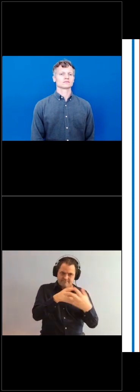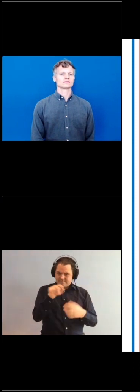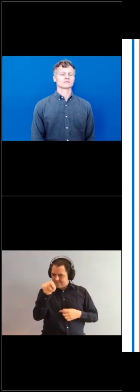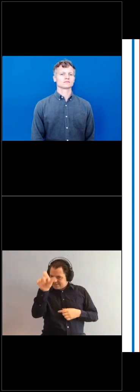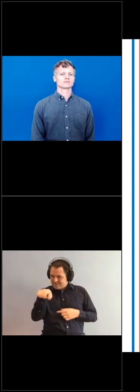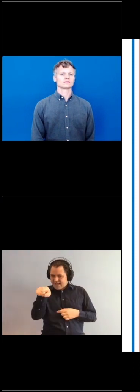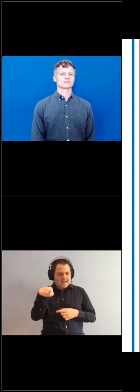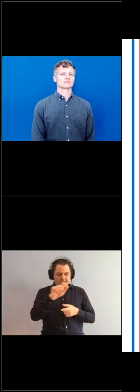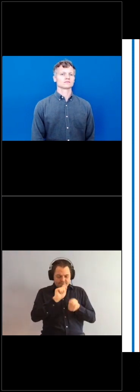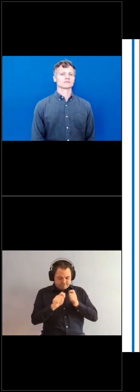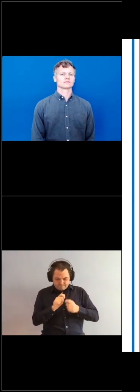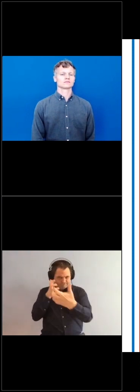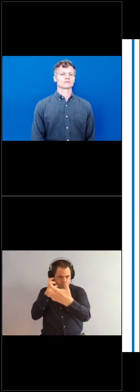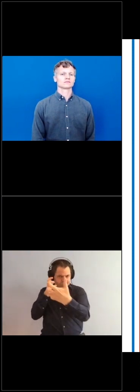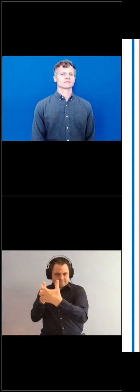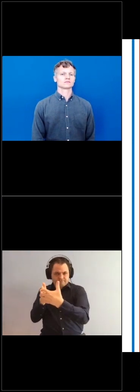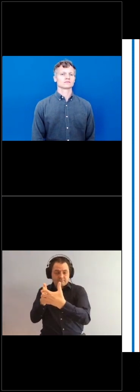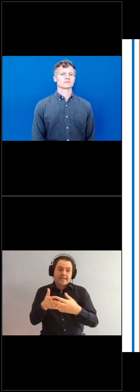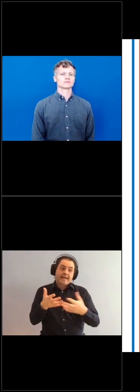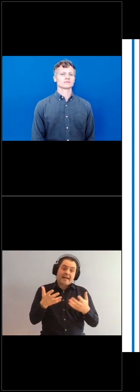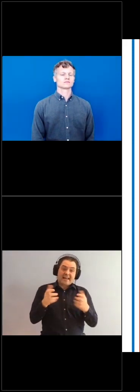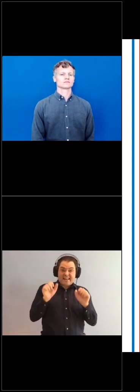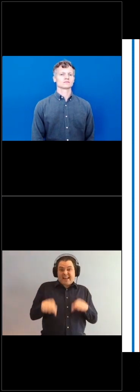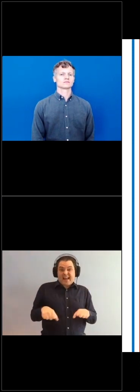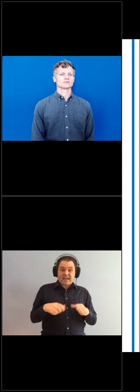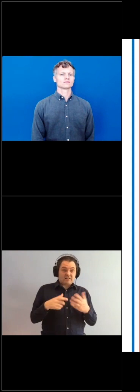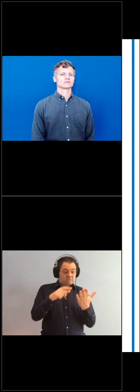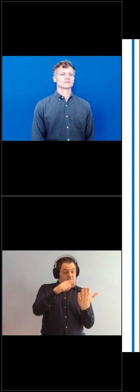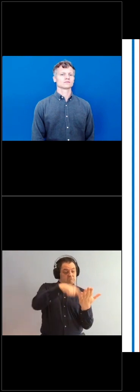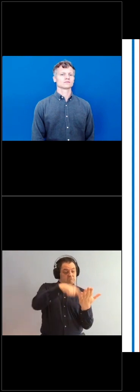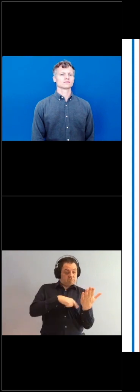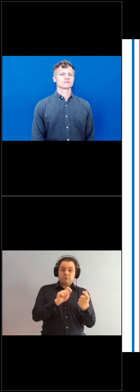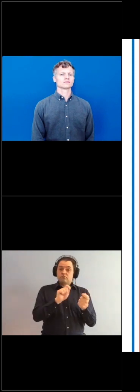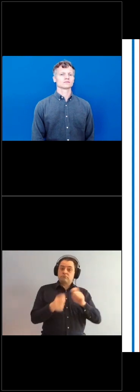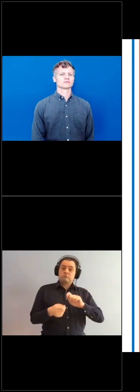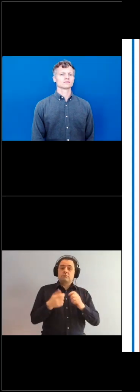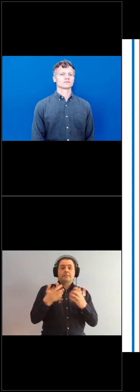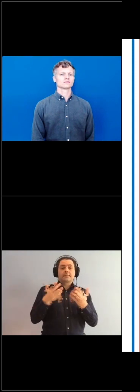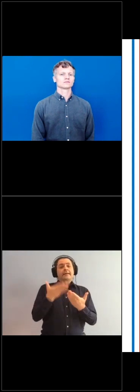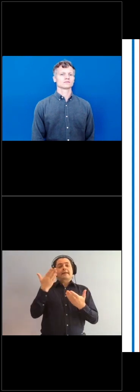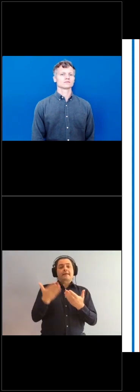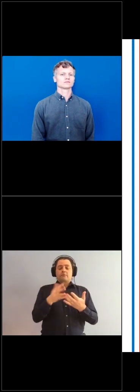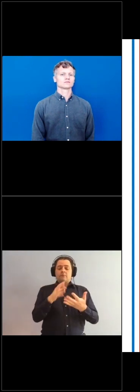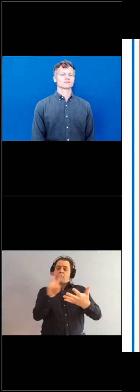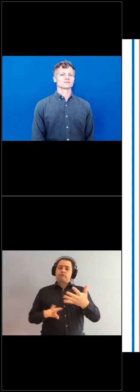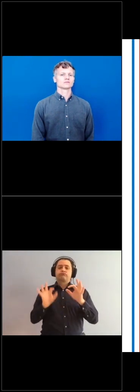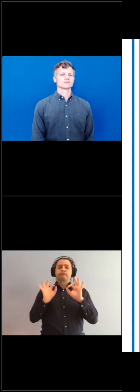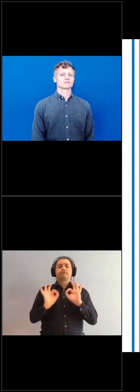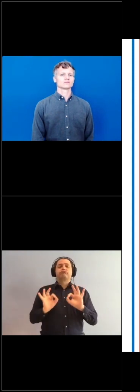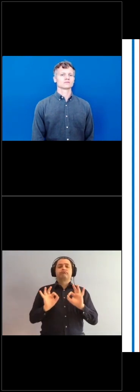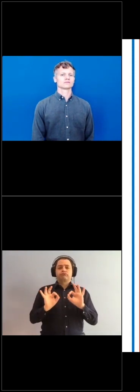there are quite easy to understand materials or information, but in terms